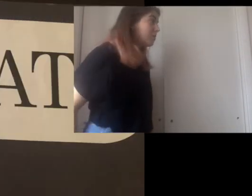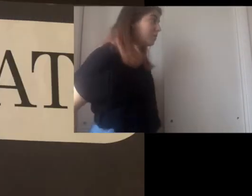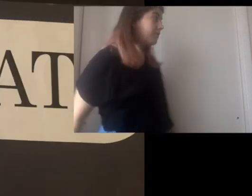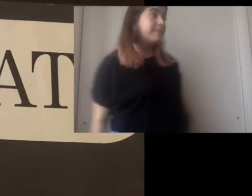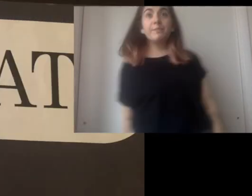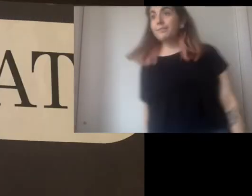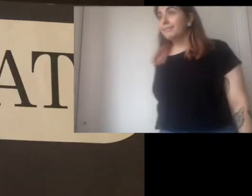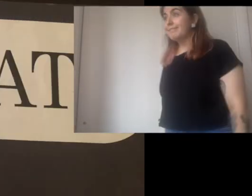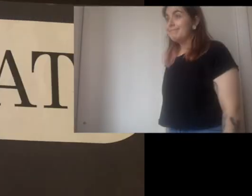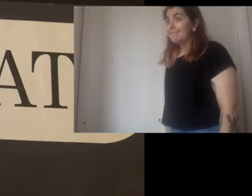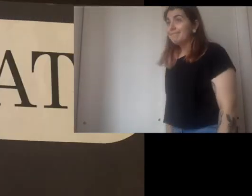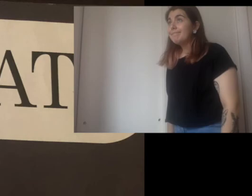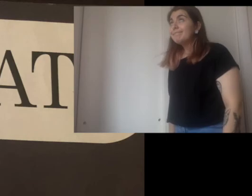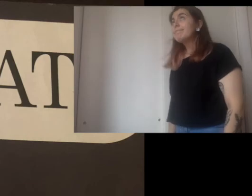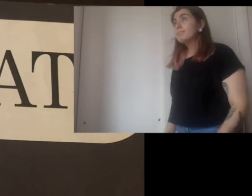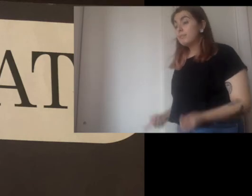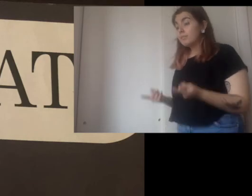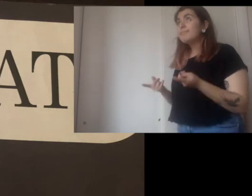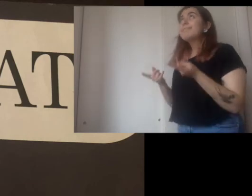what?